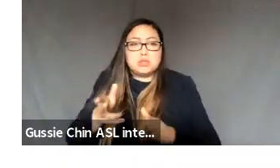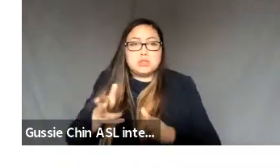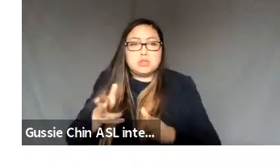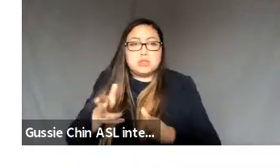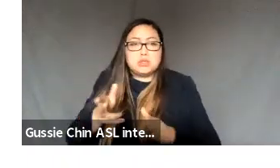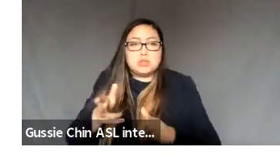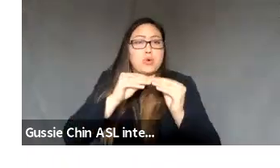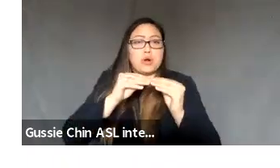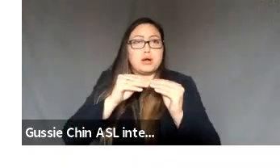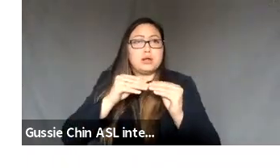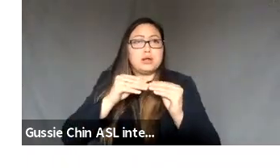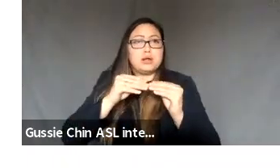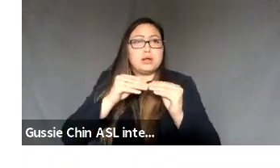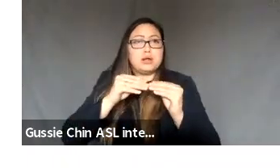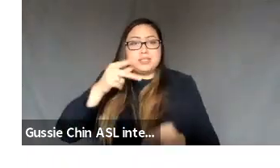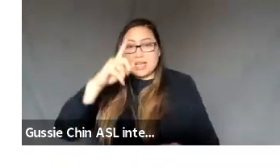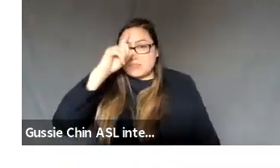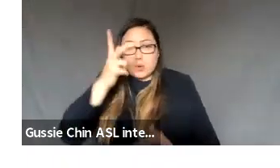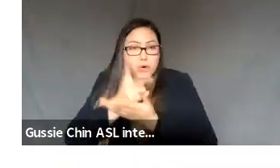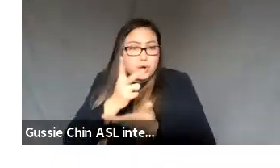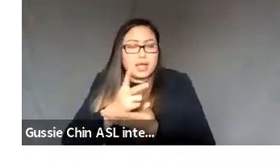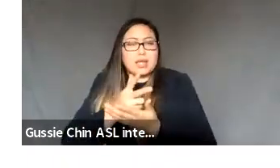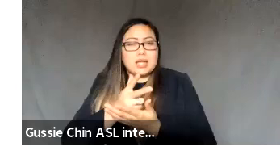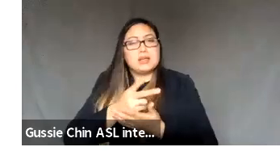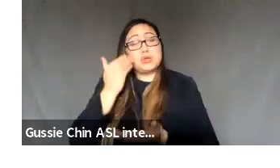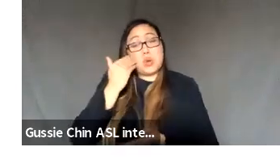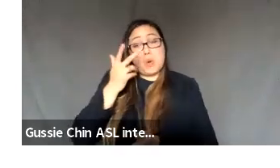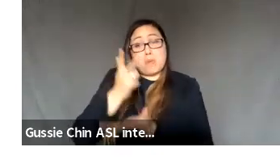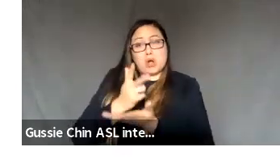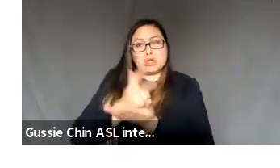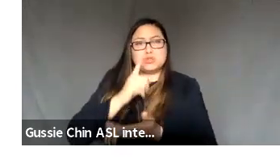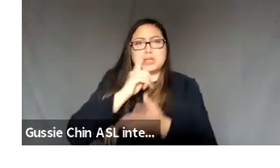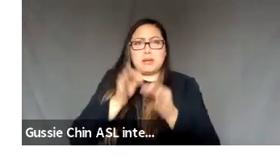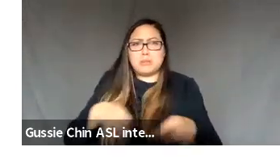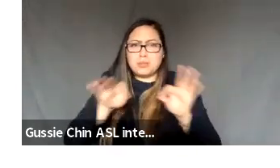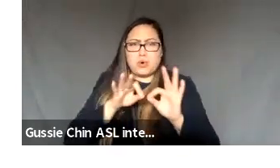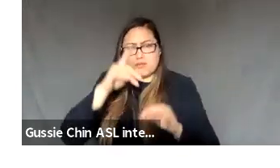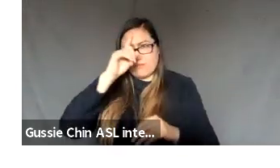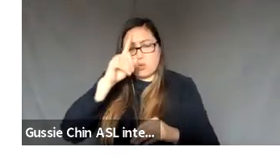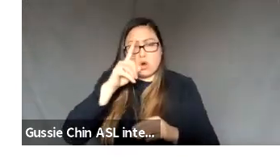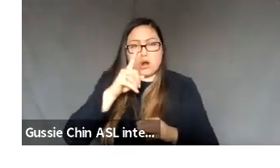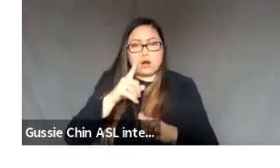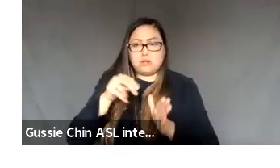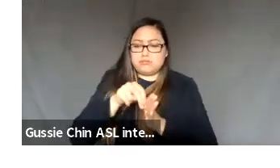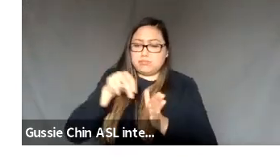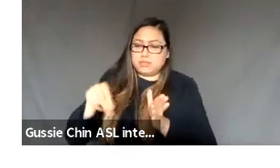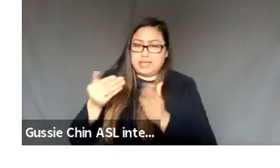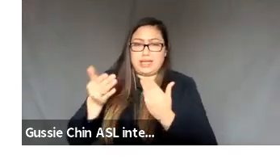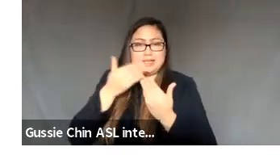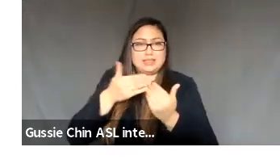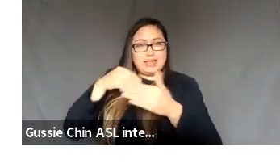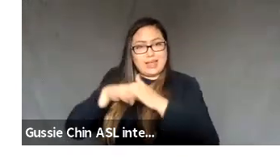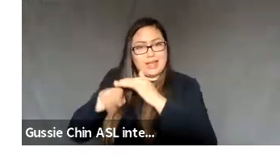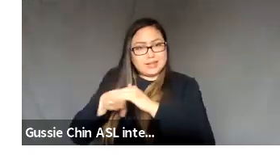space. So parking is such an important feature for site arrival. And Bobby's going to go into a little bit further about